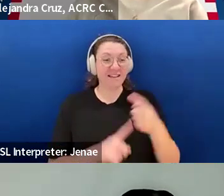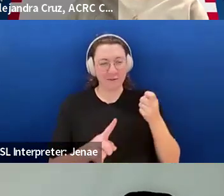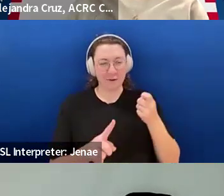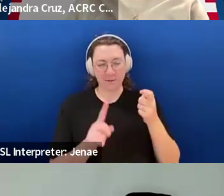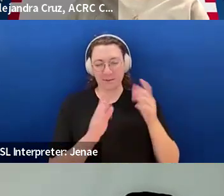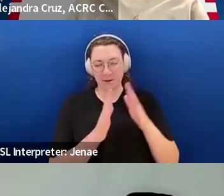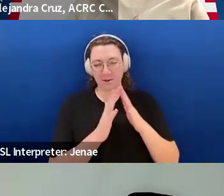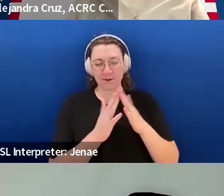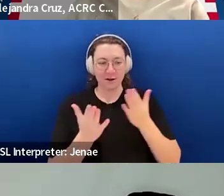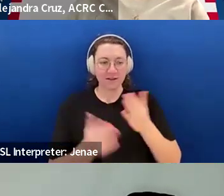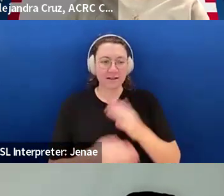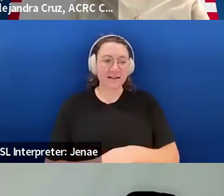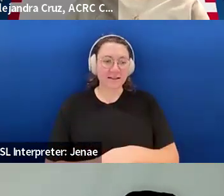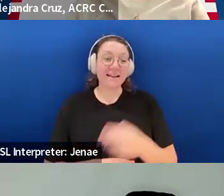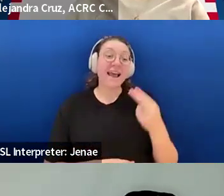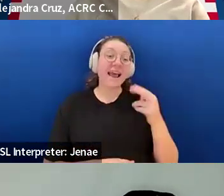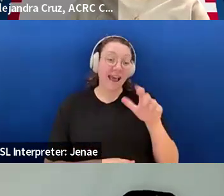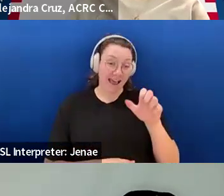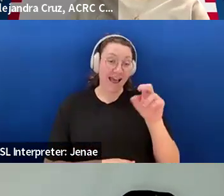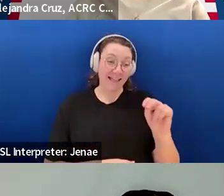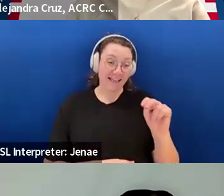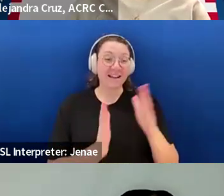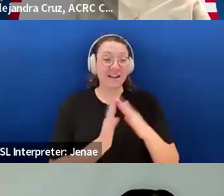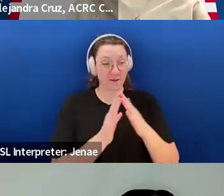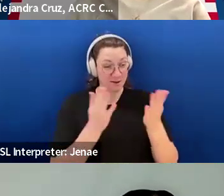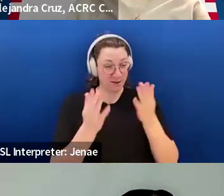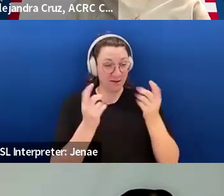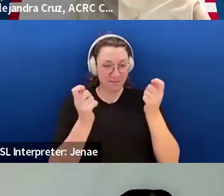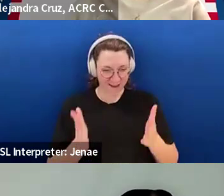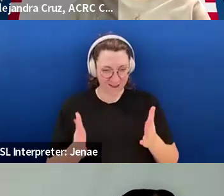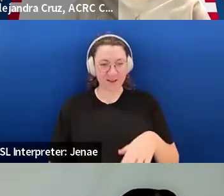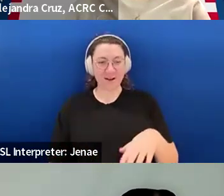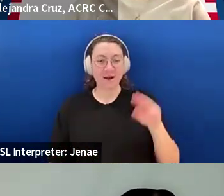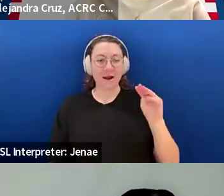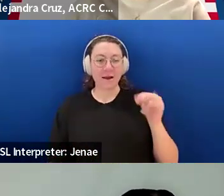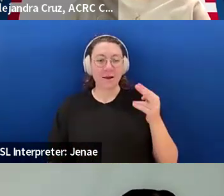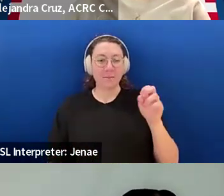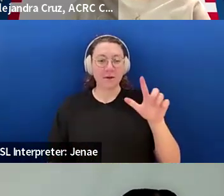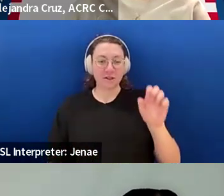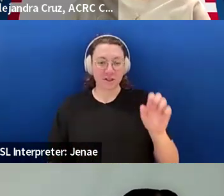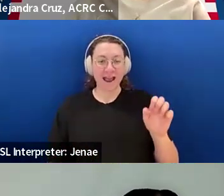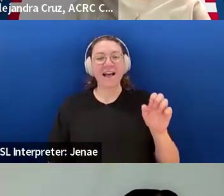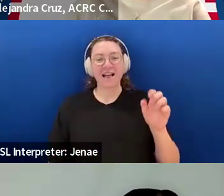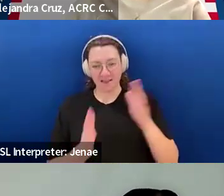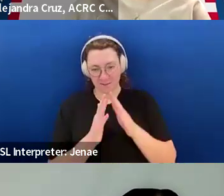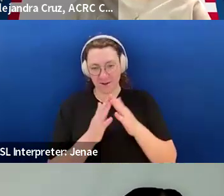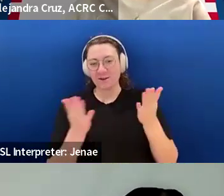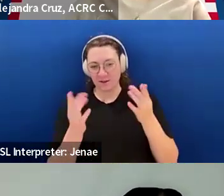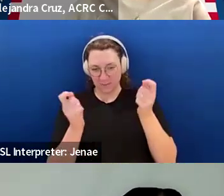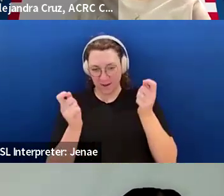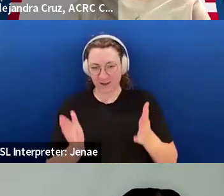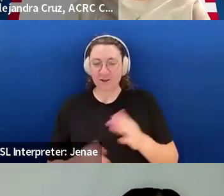morning. And we have, of course, Miss Helen Neary, Community Services Manager, and also Miss Michelle Duchesne, Community Services Manager. Good morning,